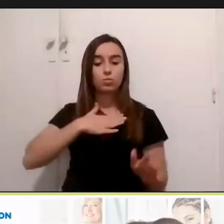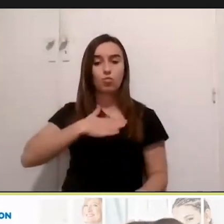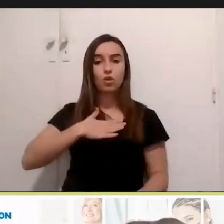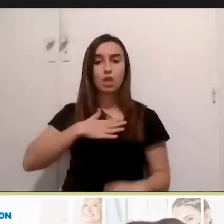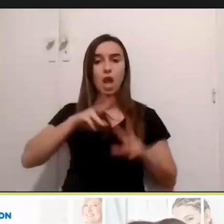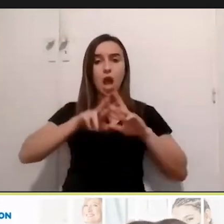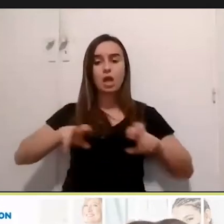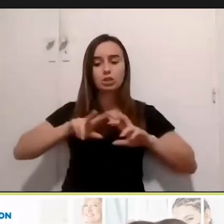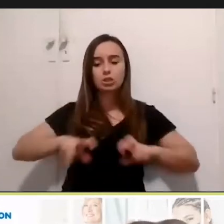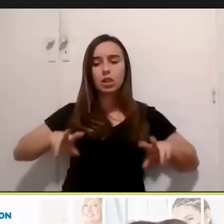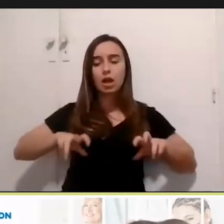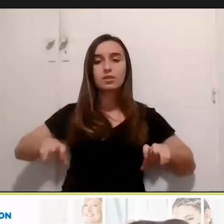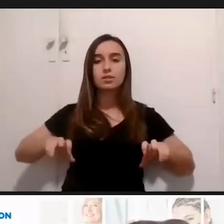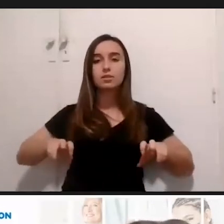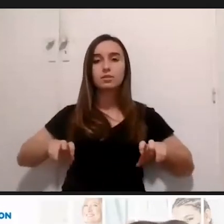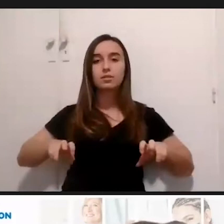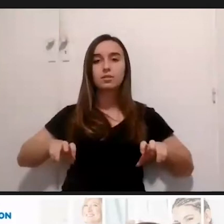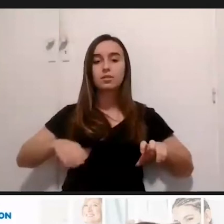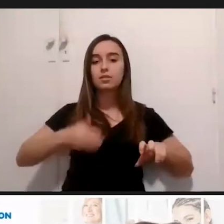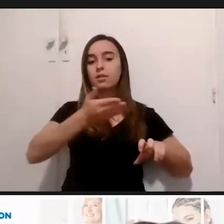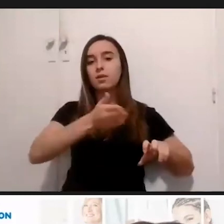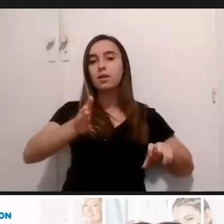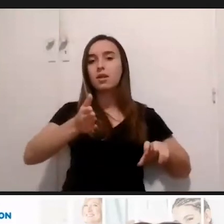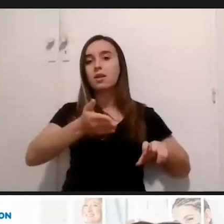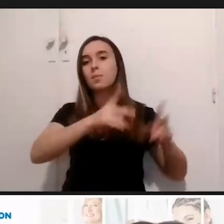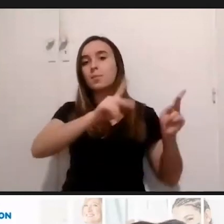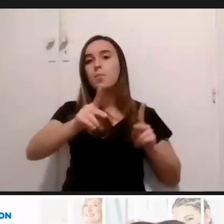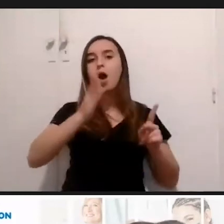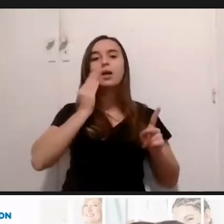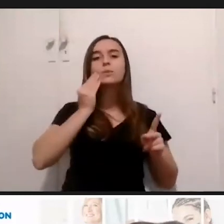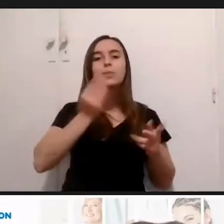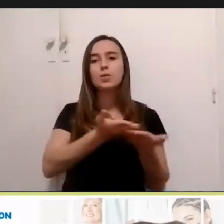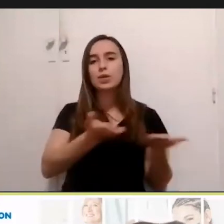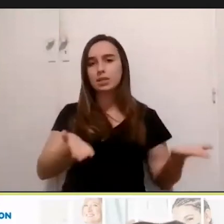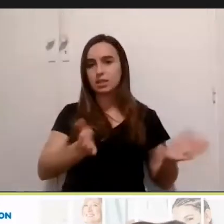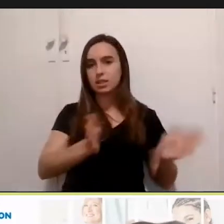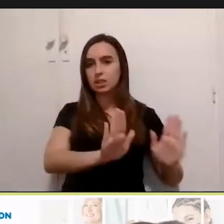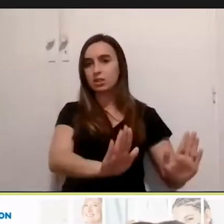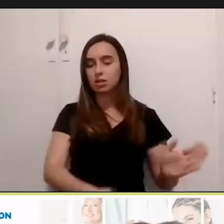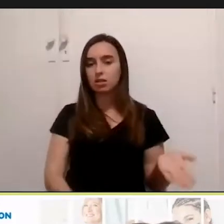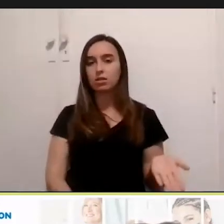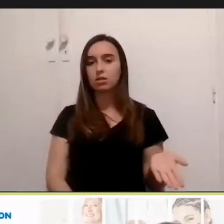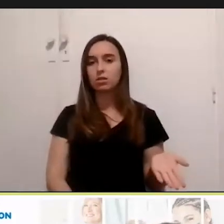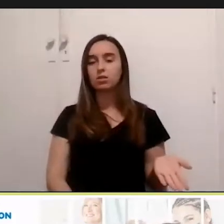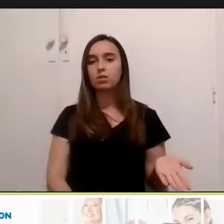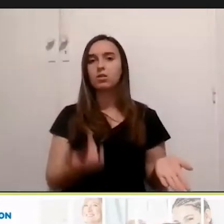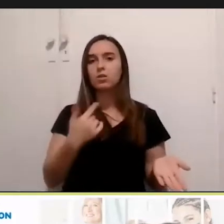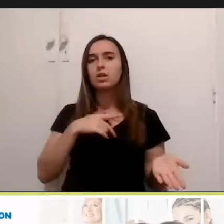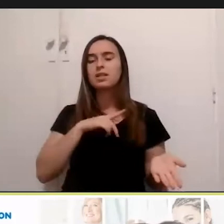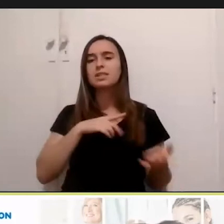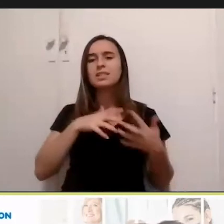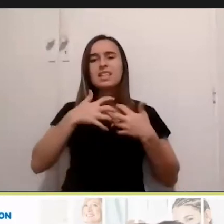UX, user experience. Which devices were analyzed?